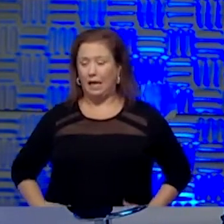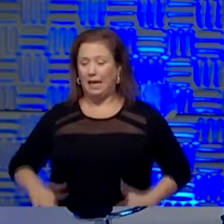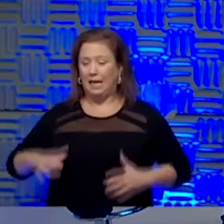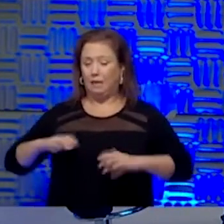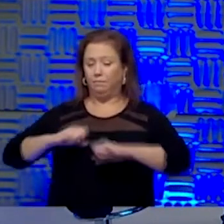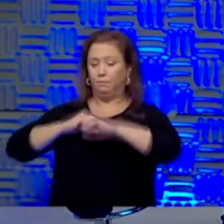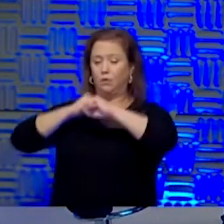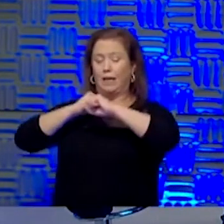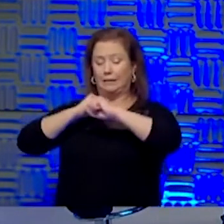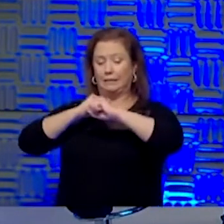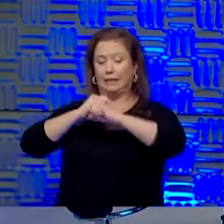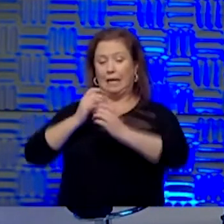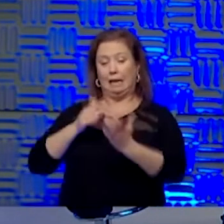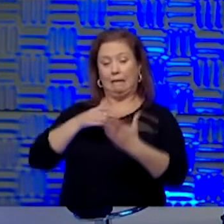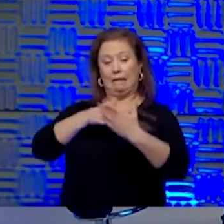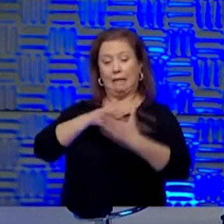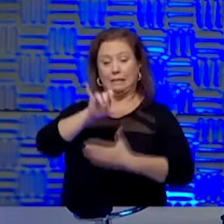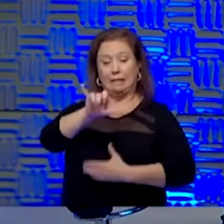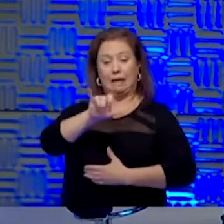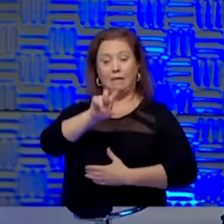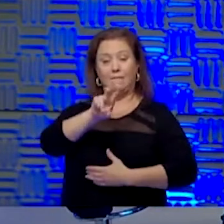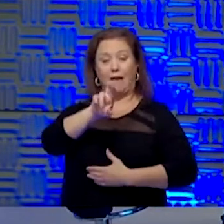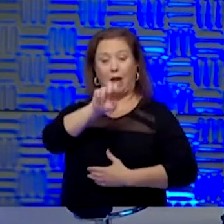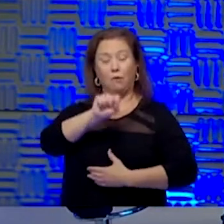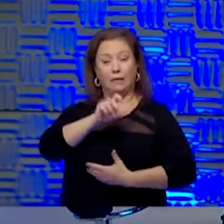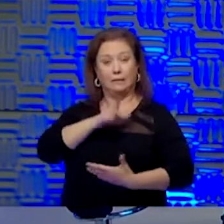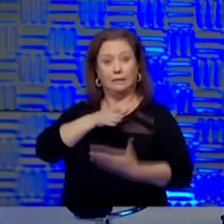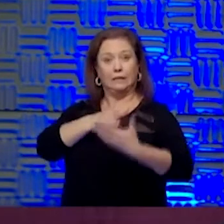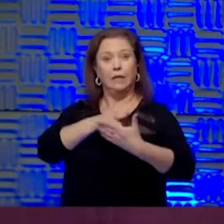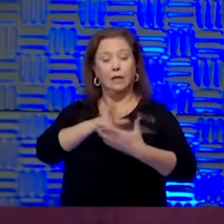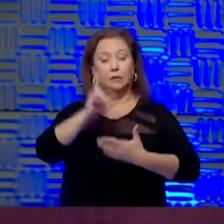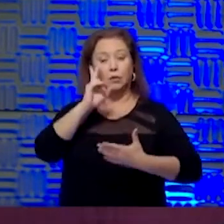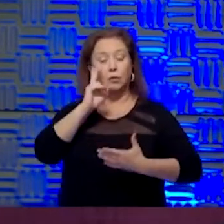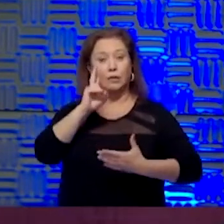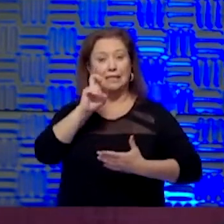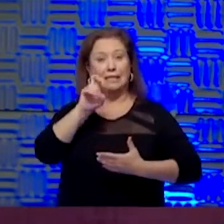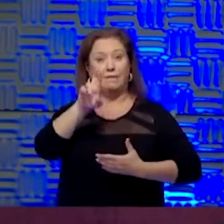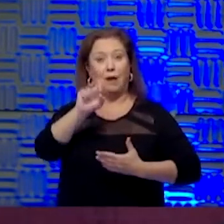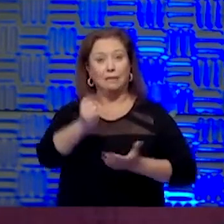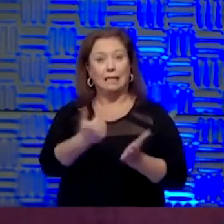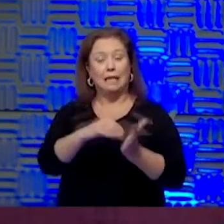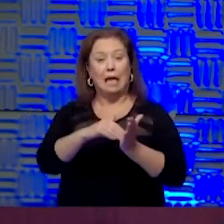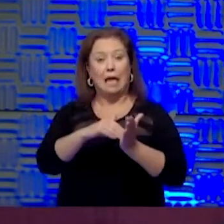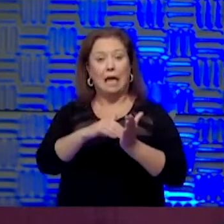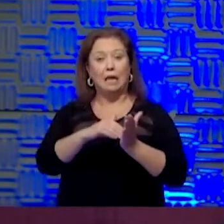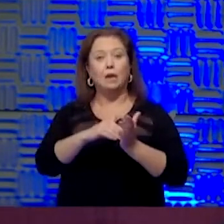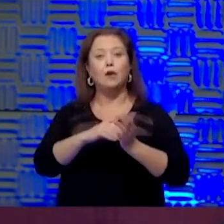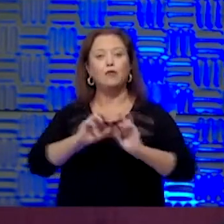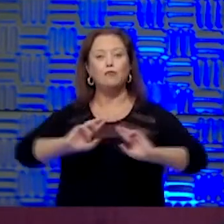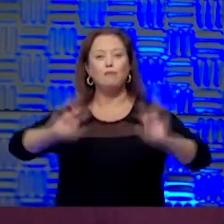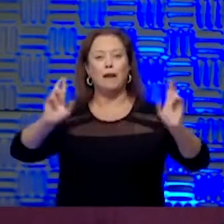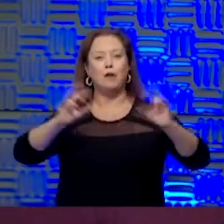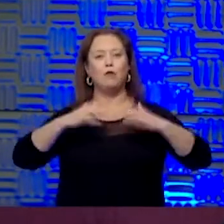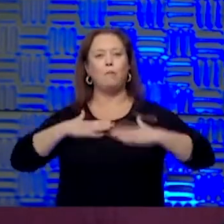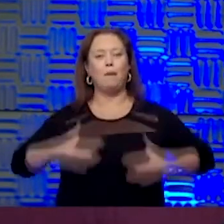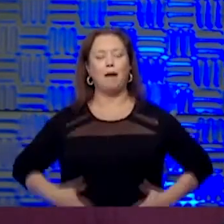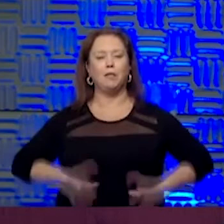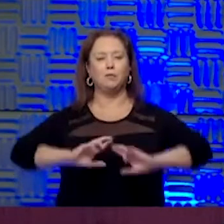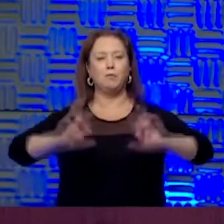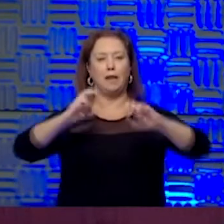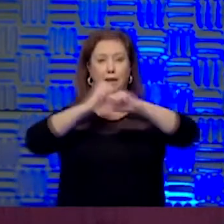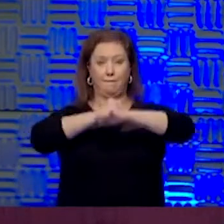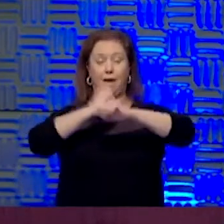immunized against that, and so then as a result, when you see the virus again, you're ready to fight it. So it works pretty darn